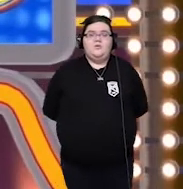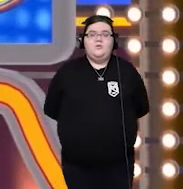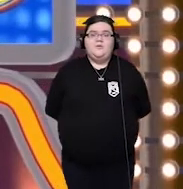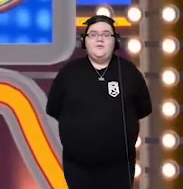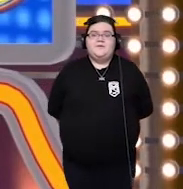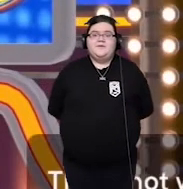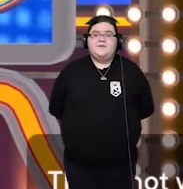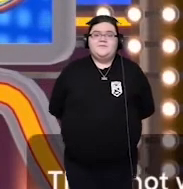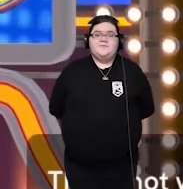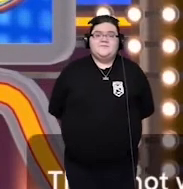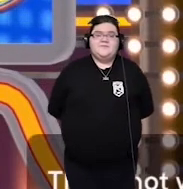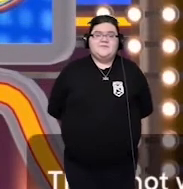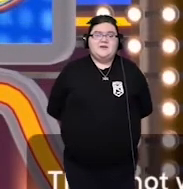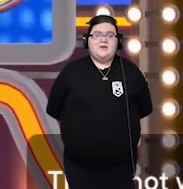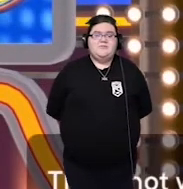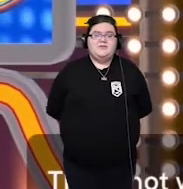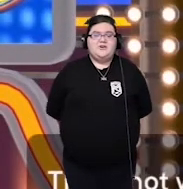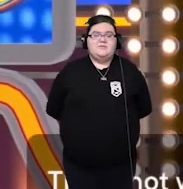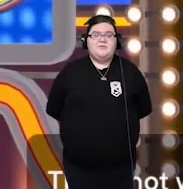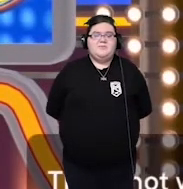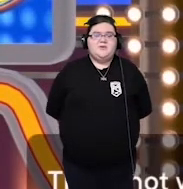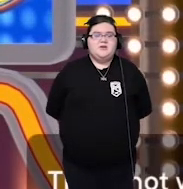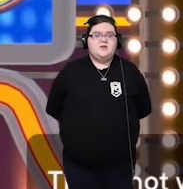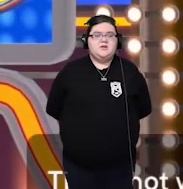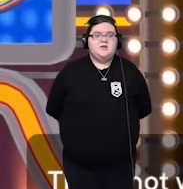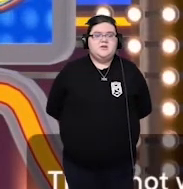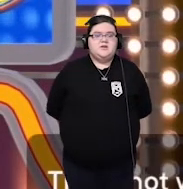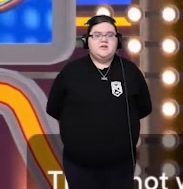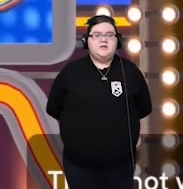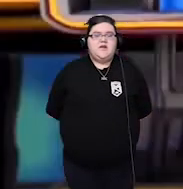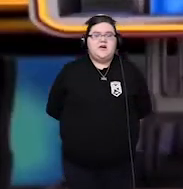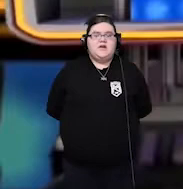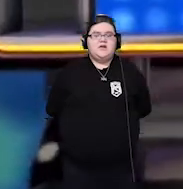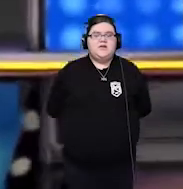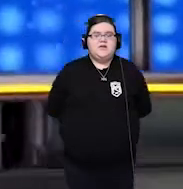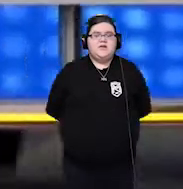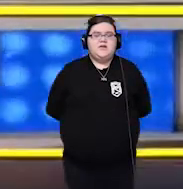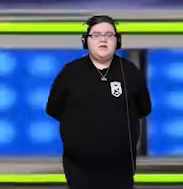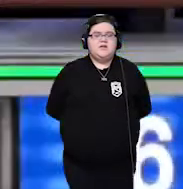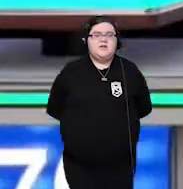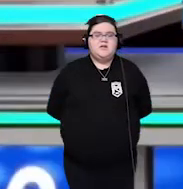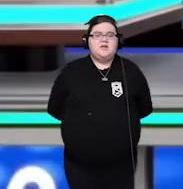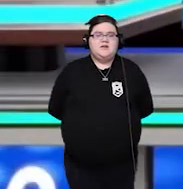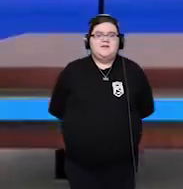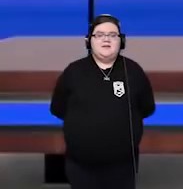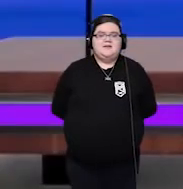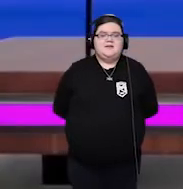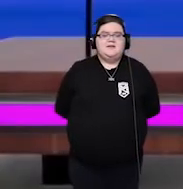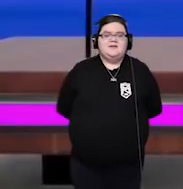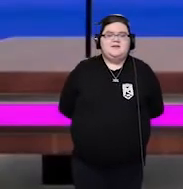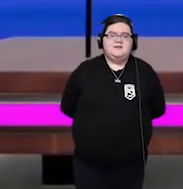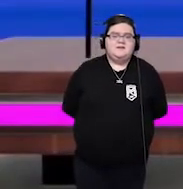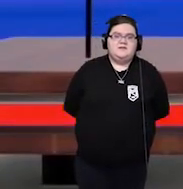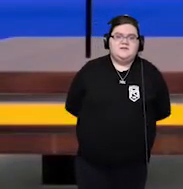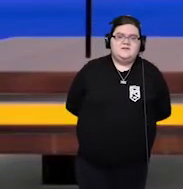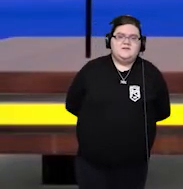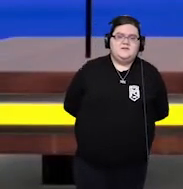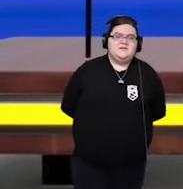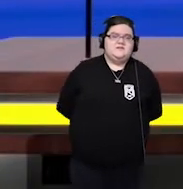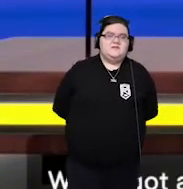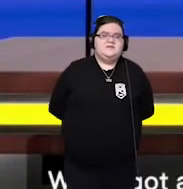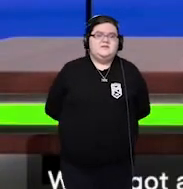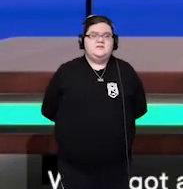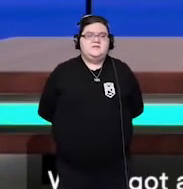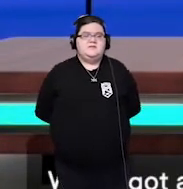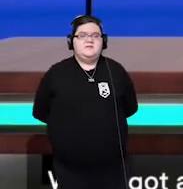Yeah. Oh, yes! Let's go, bro. I really thought it would be up there. I have to see these answers. Yeah. This has been ridiculous. I think maybe we were thinking too much